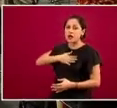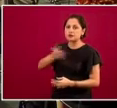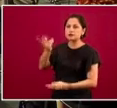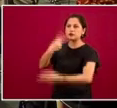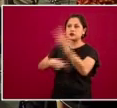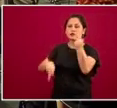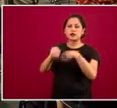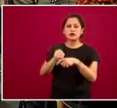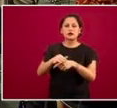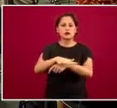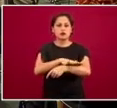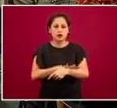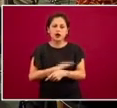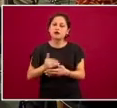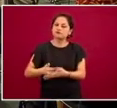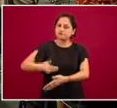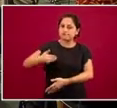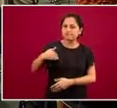be